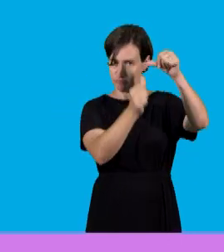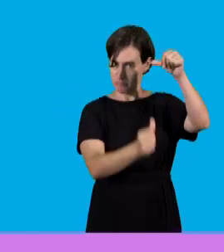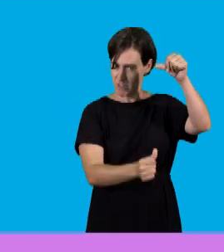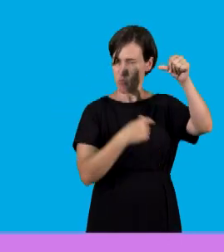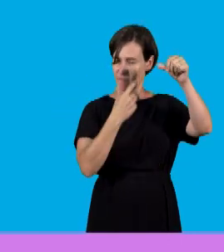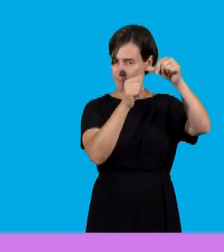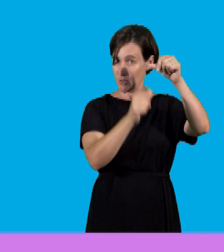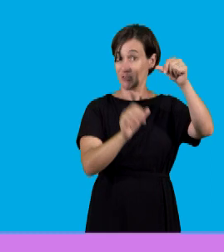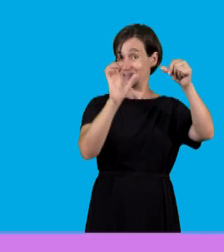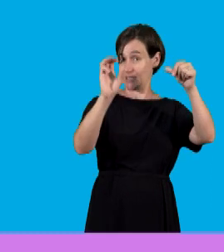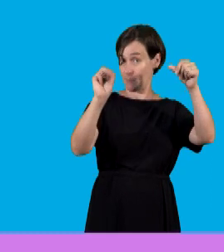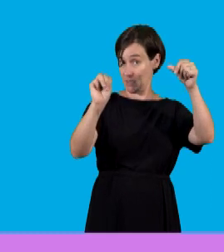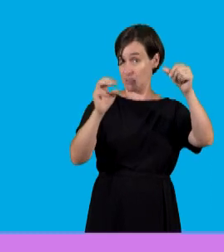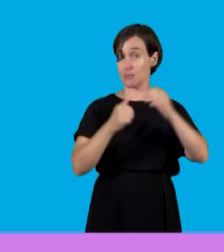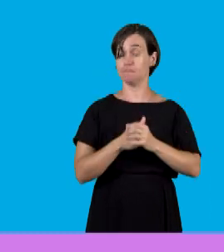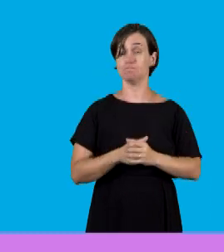3.8 centimeter.